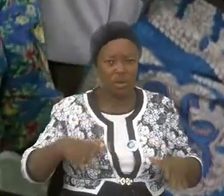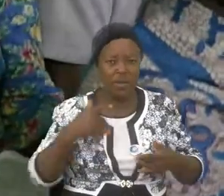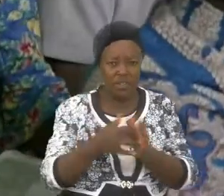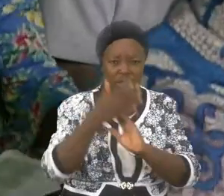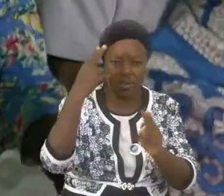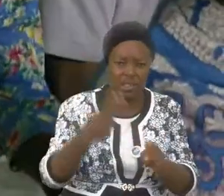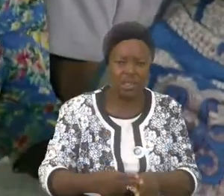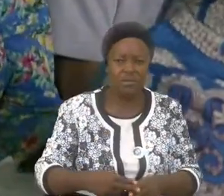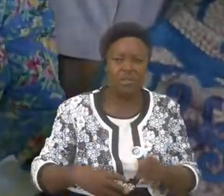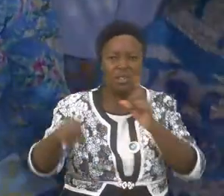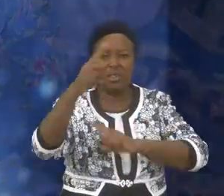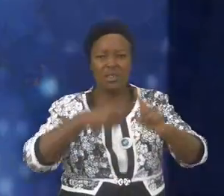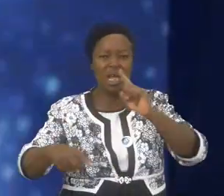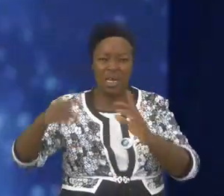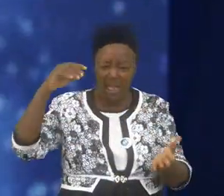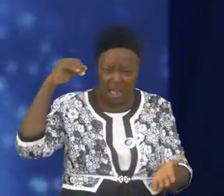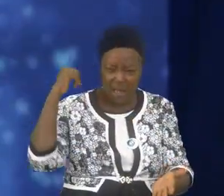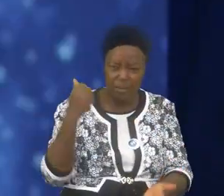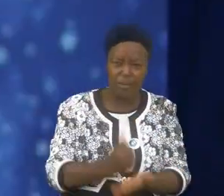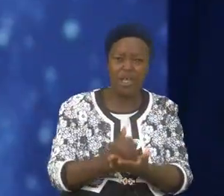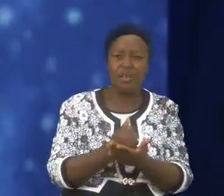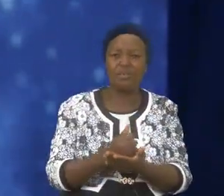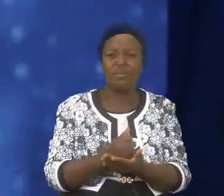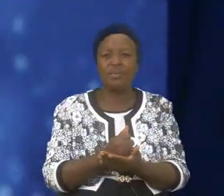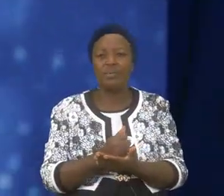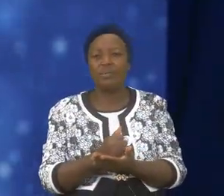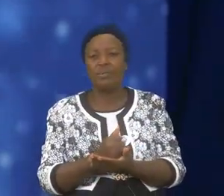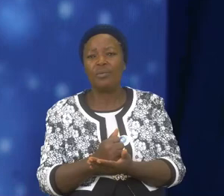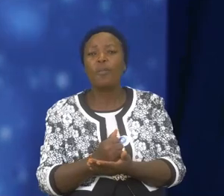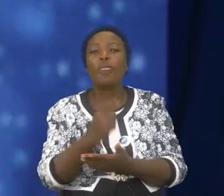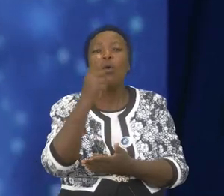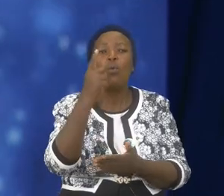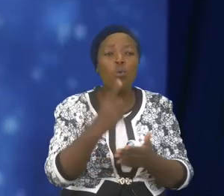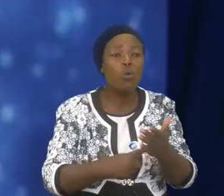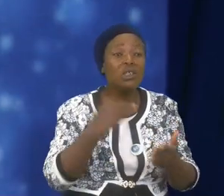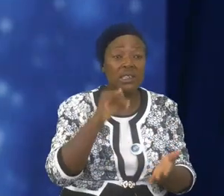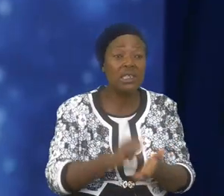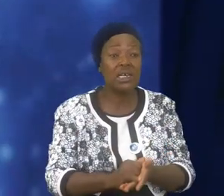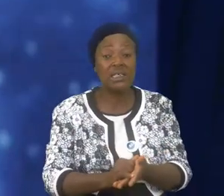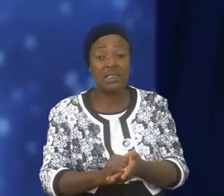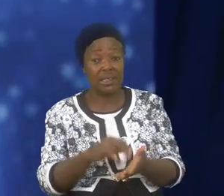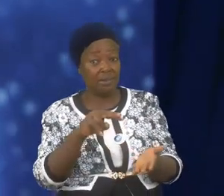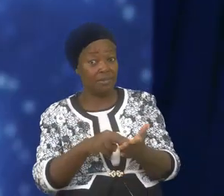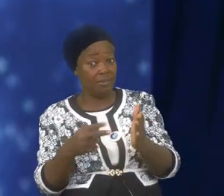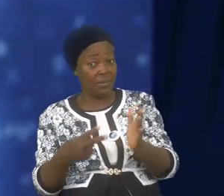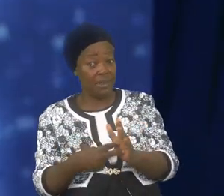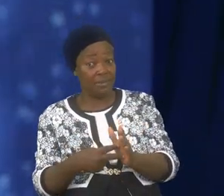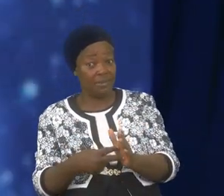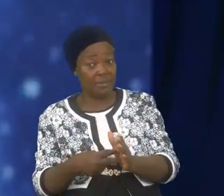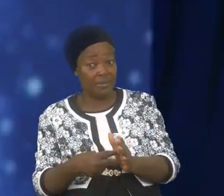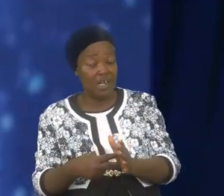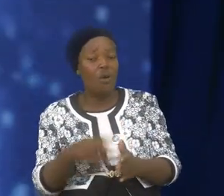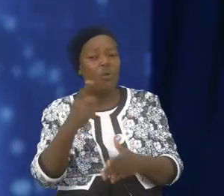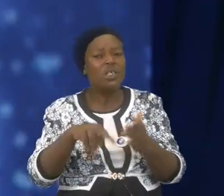What does that mean for you? What does that mean for me? The empires, let